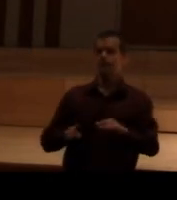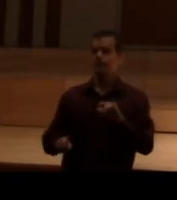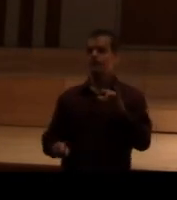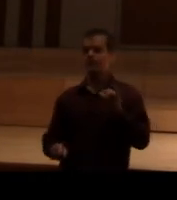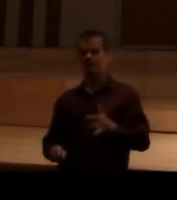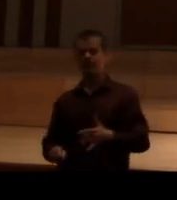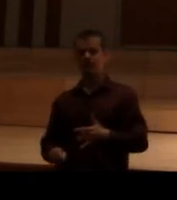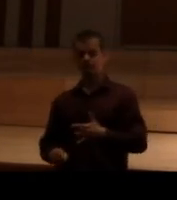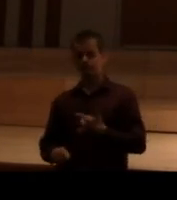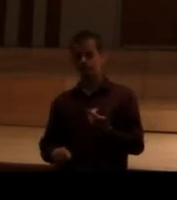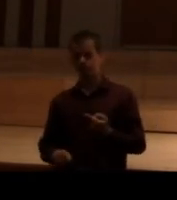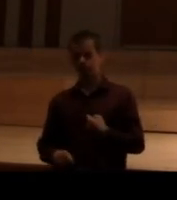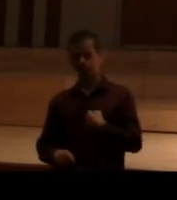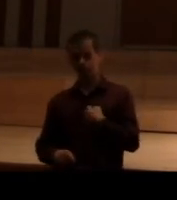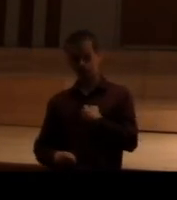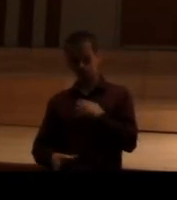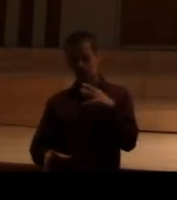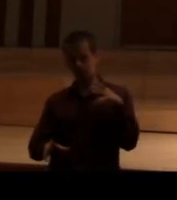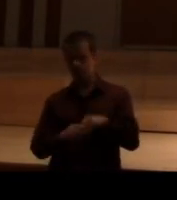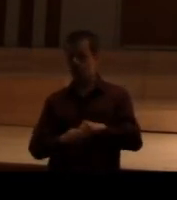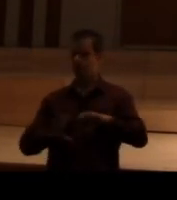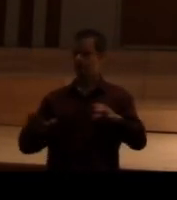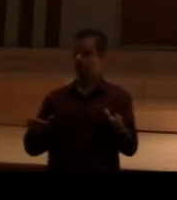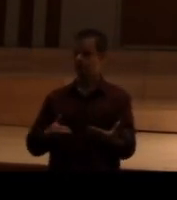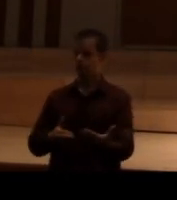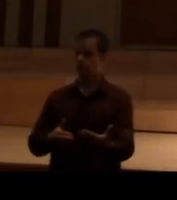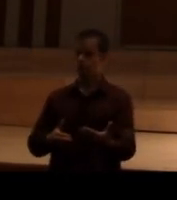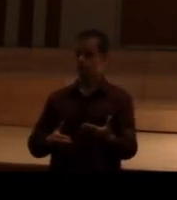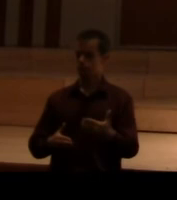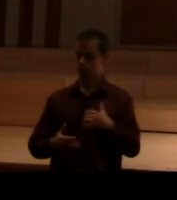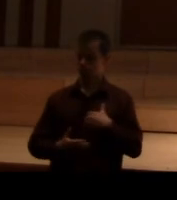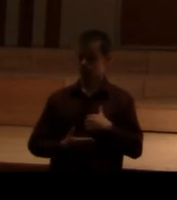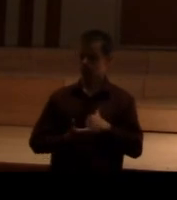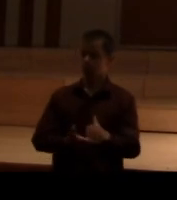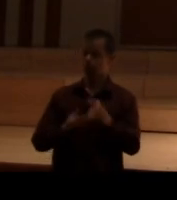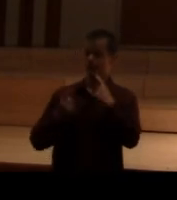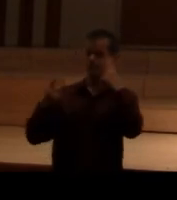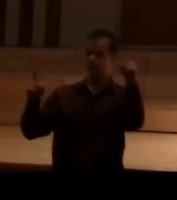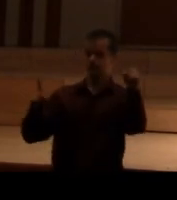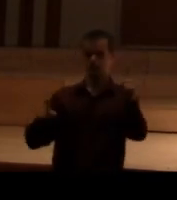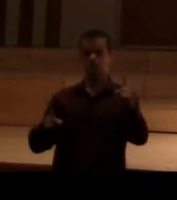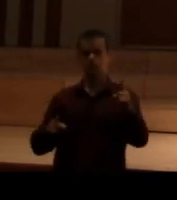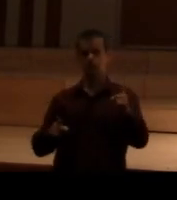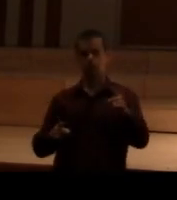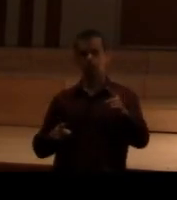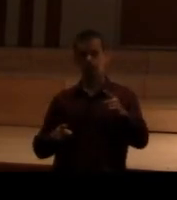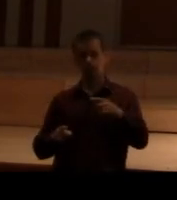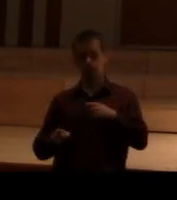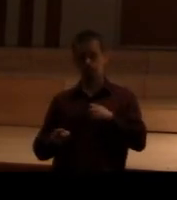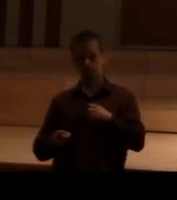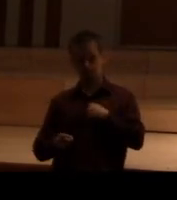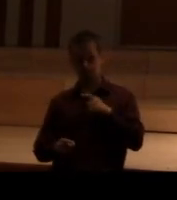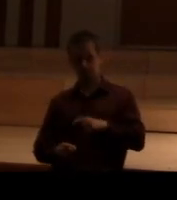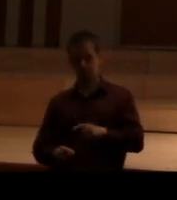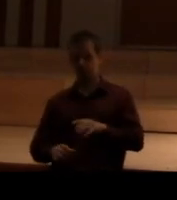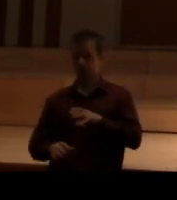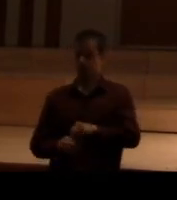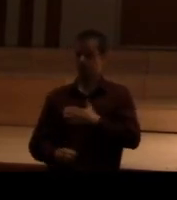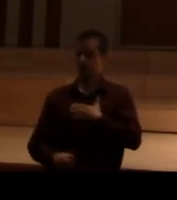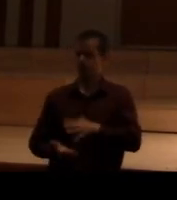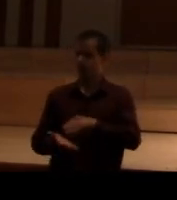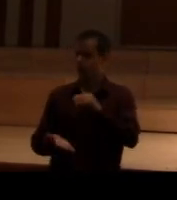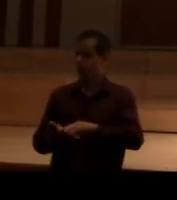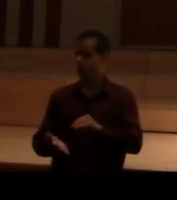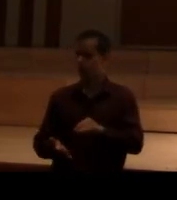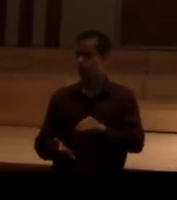feel like we were integral parts of our classroom's success, that we were as invested in our learning as she was, that it wasn't just about, oh, you